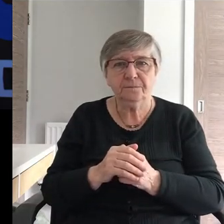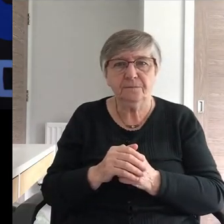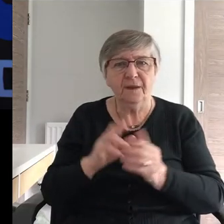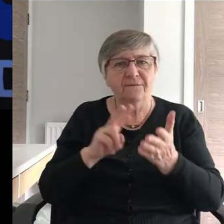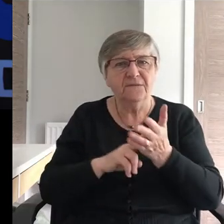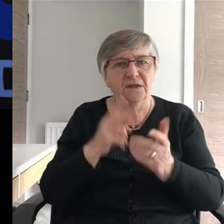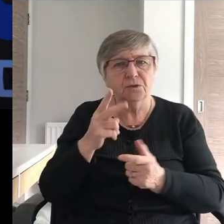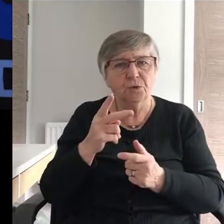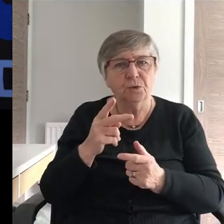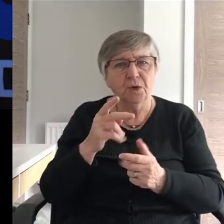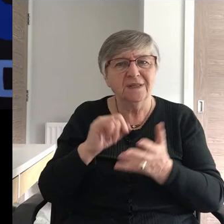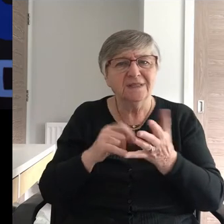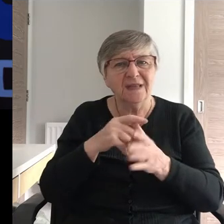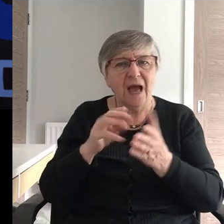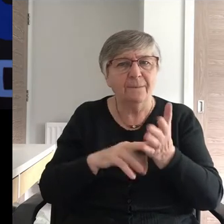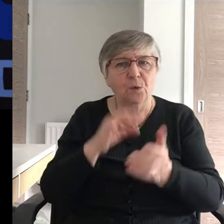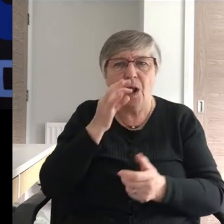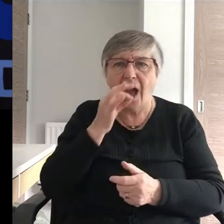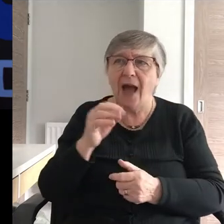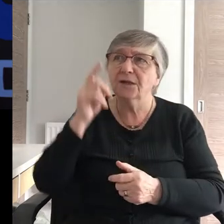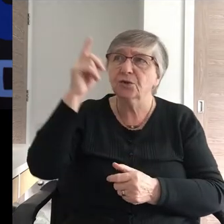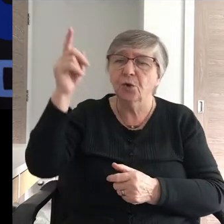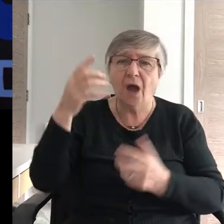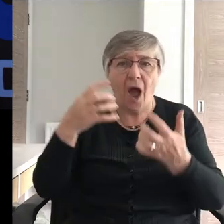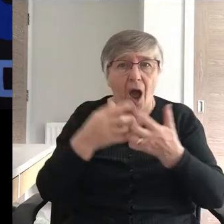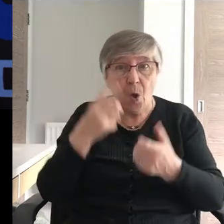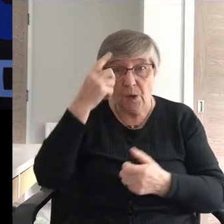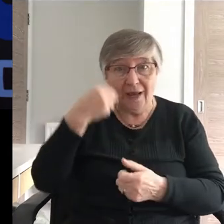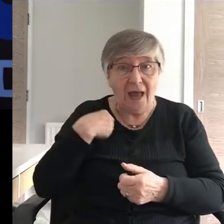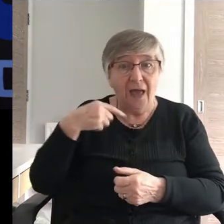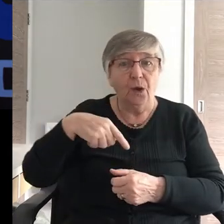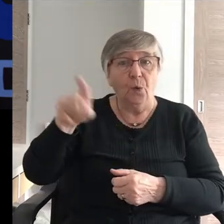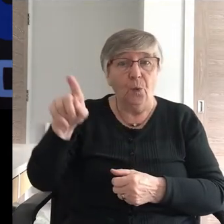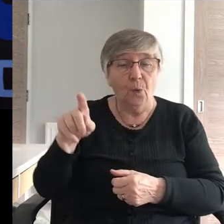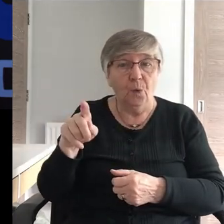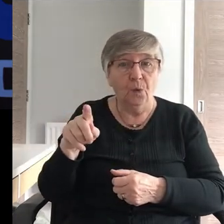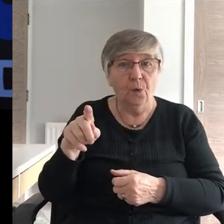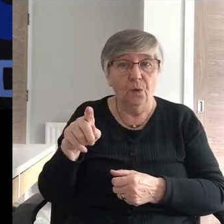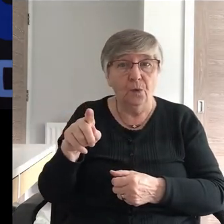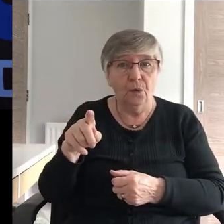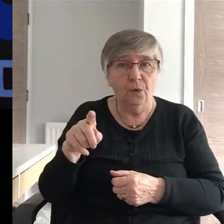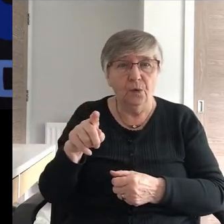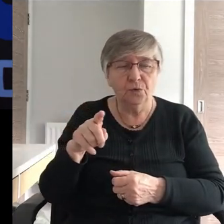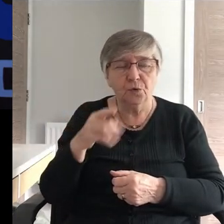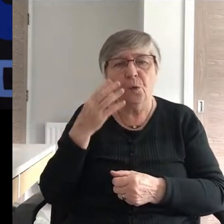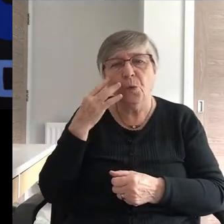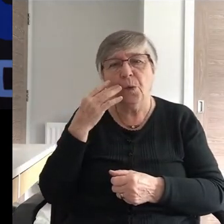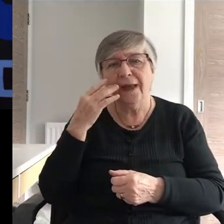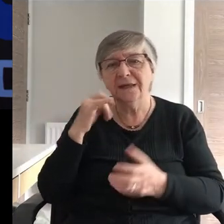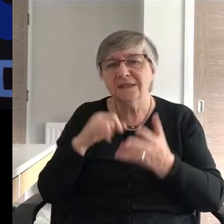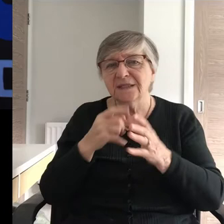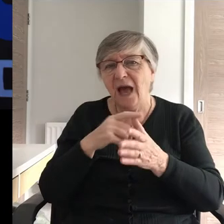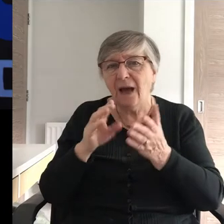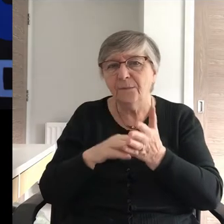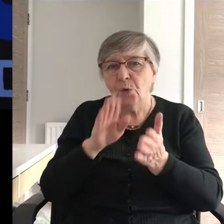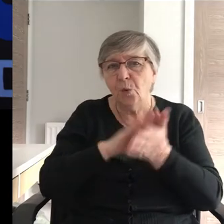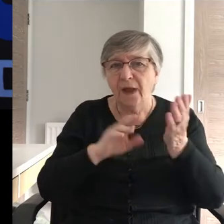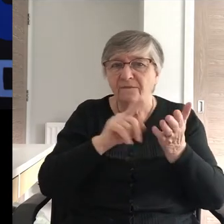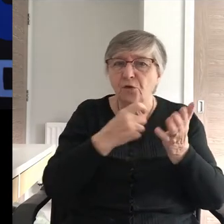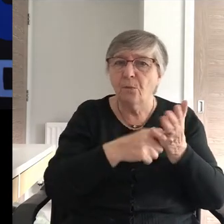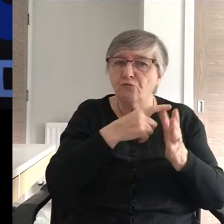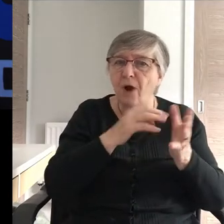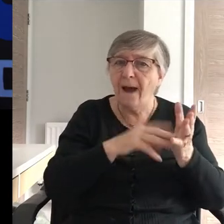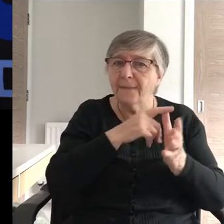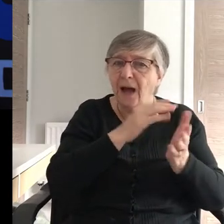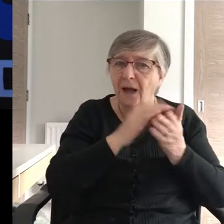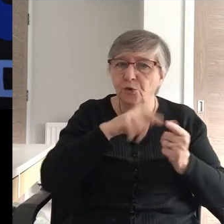Verse 2, Samuel asked God, "How can I go?" You see, when Samuel went from his town of Ramah